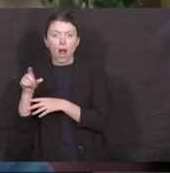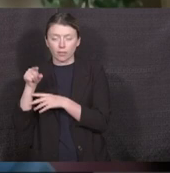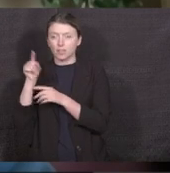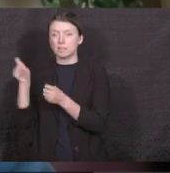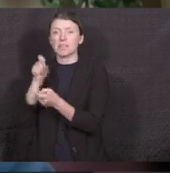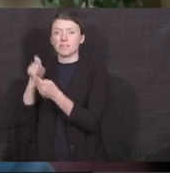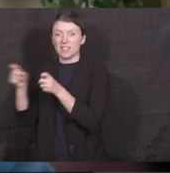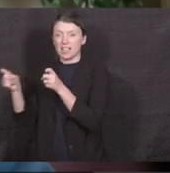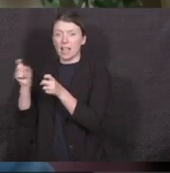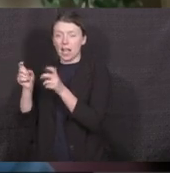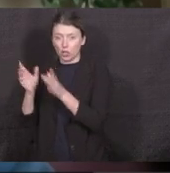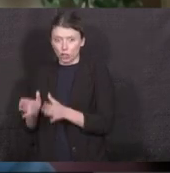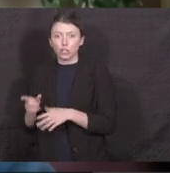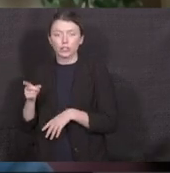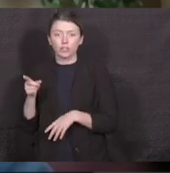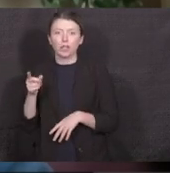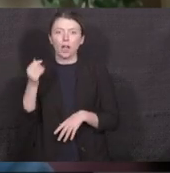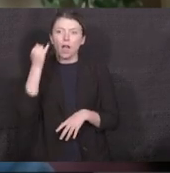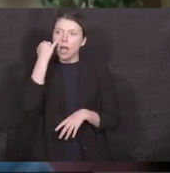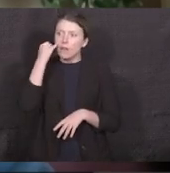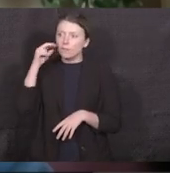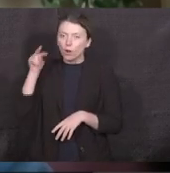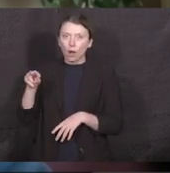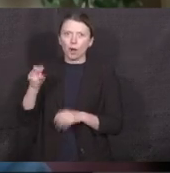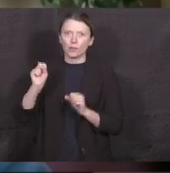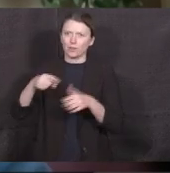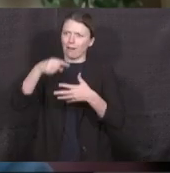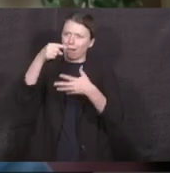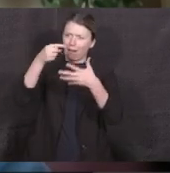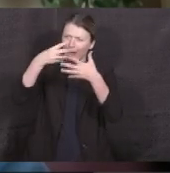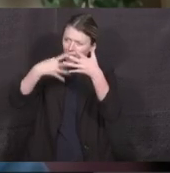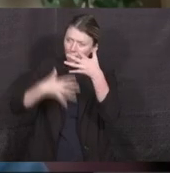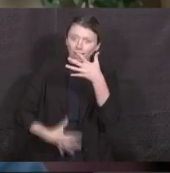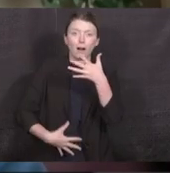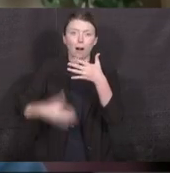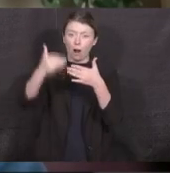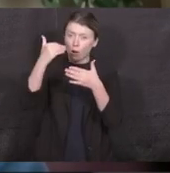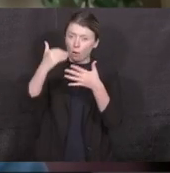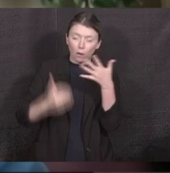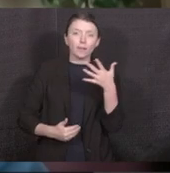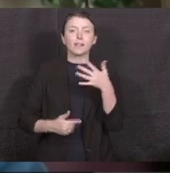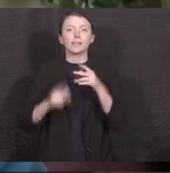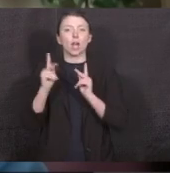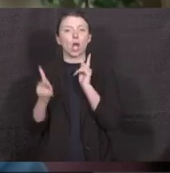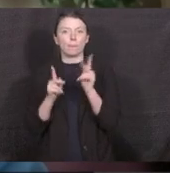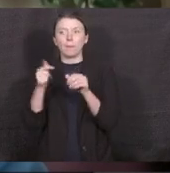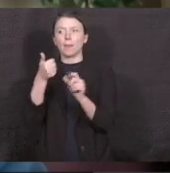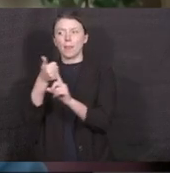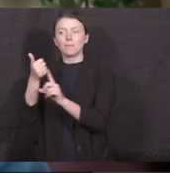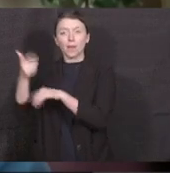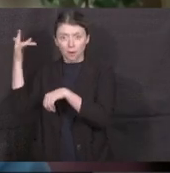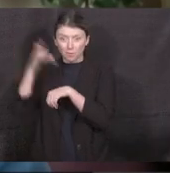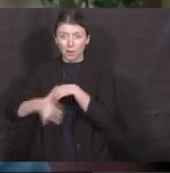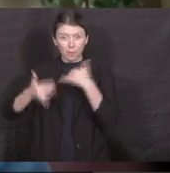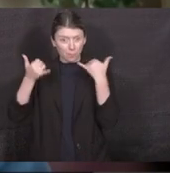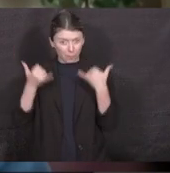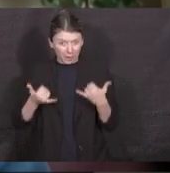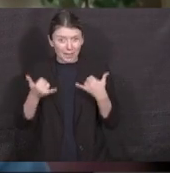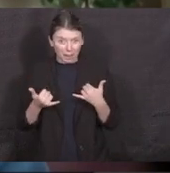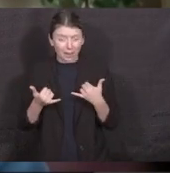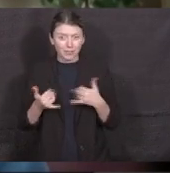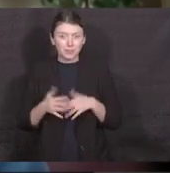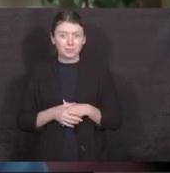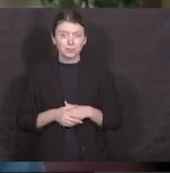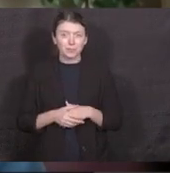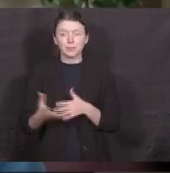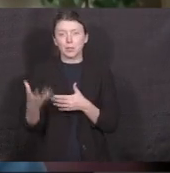And if you go there, you can see this entire list, a very long list of people who are available right now to be a part of